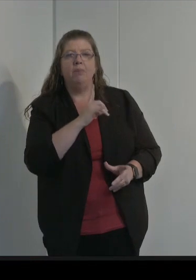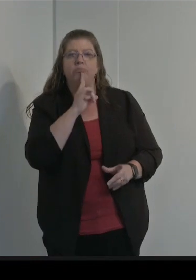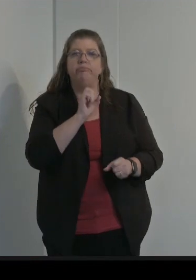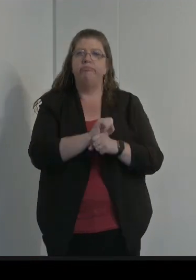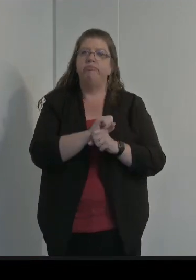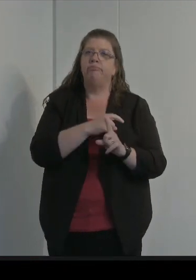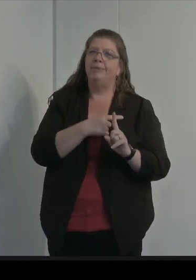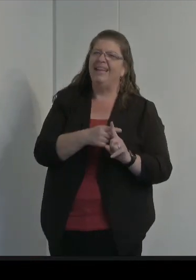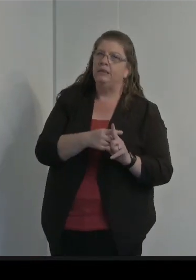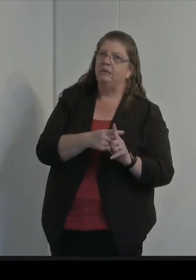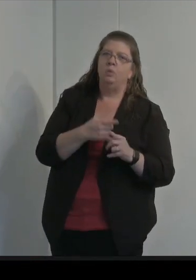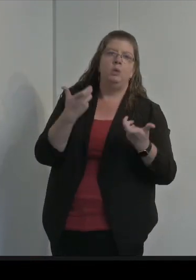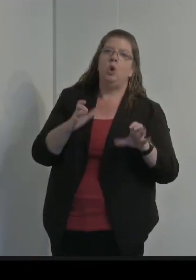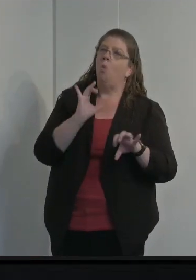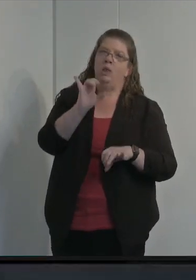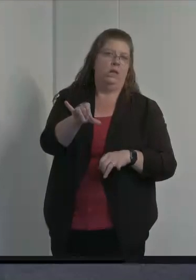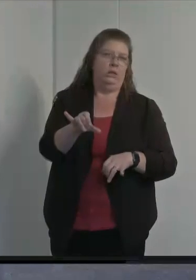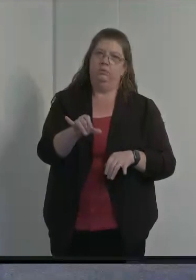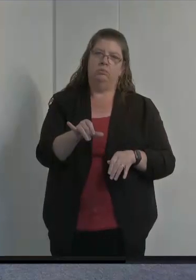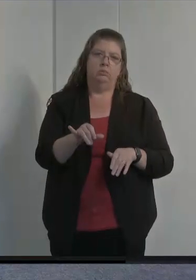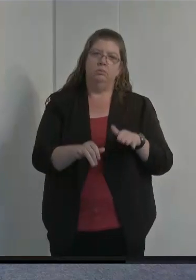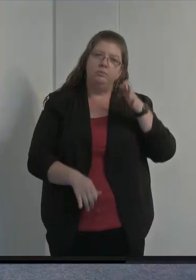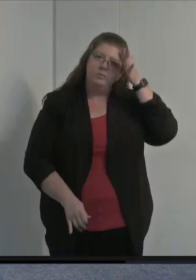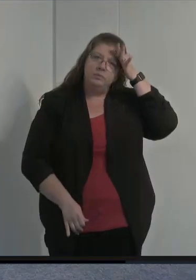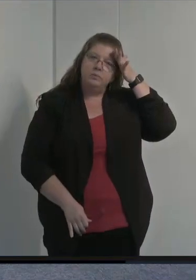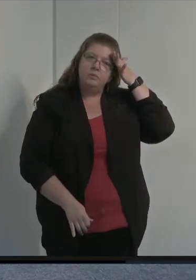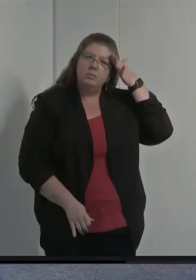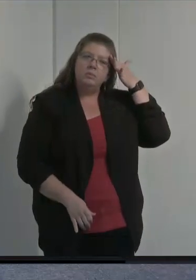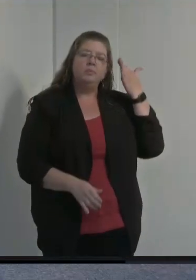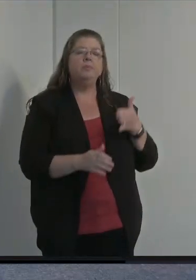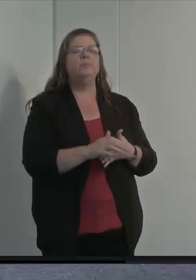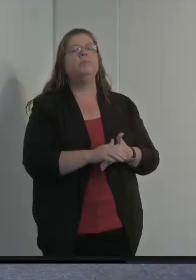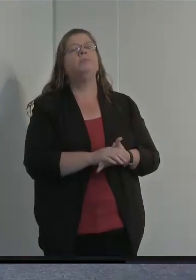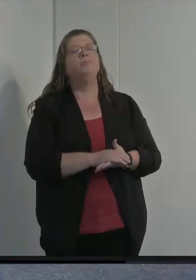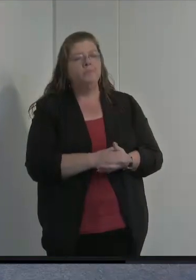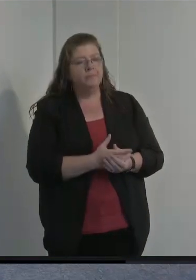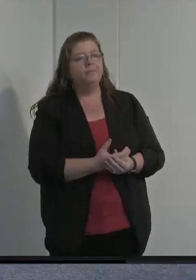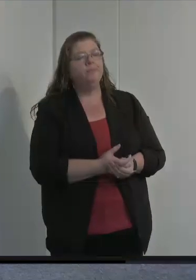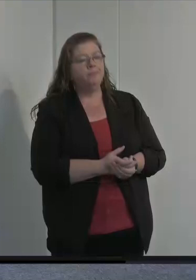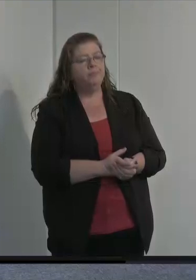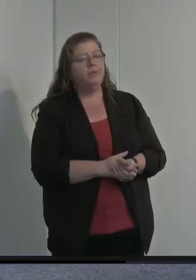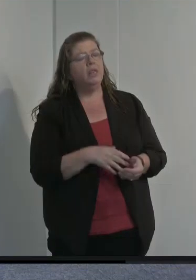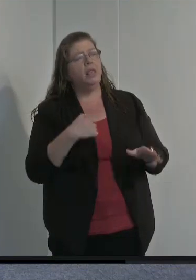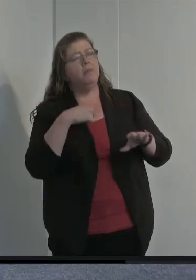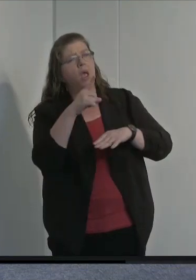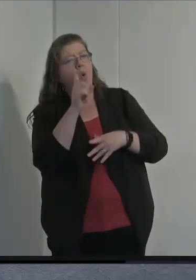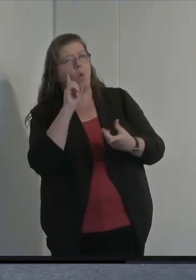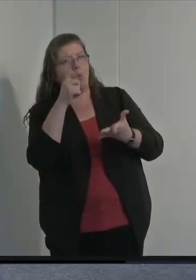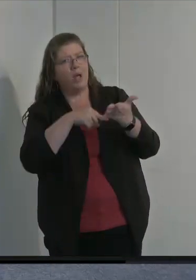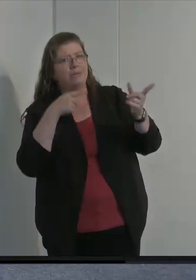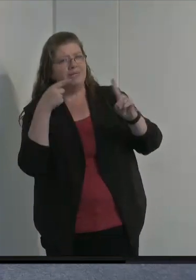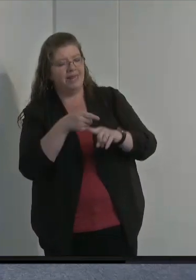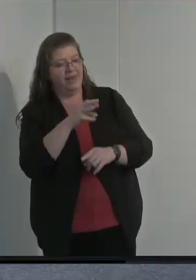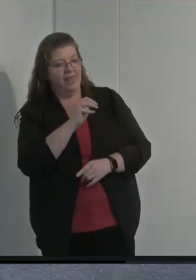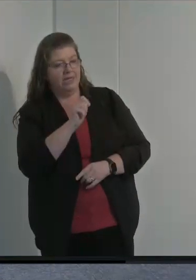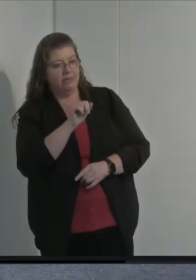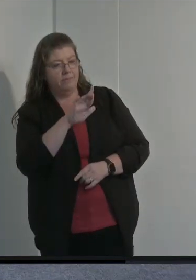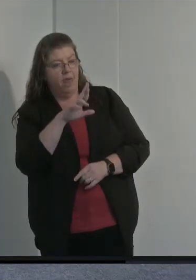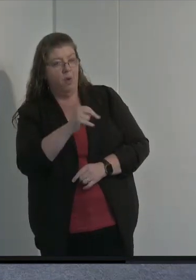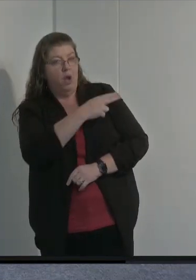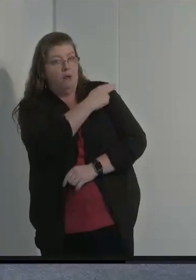disease. Right. And then what specifically is Marion doing with patients